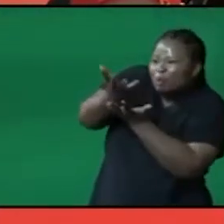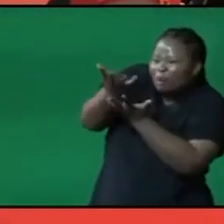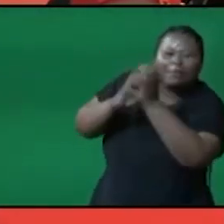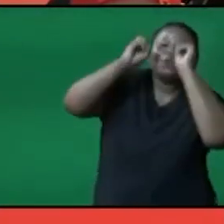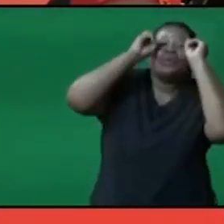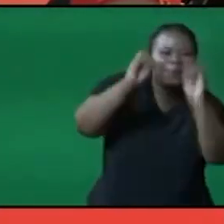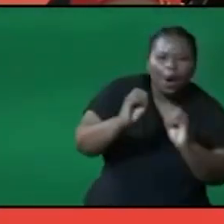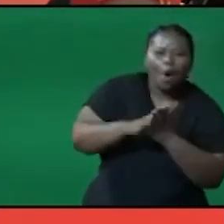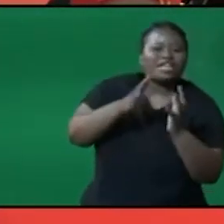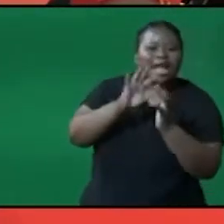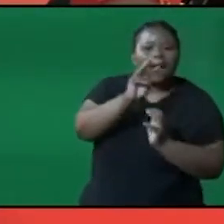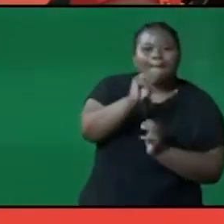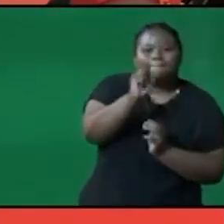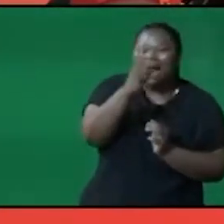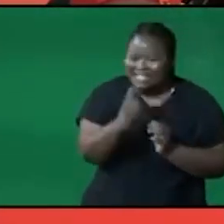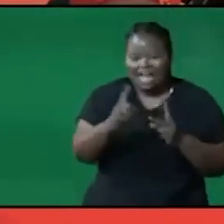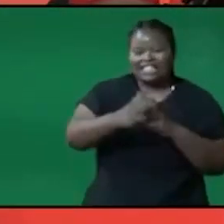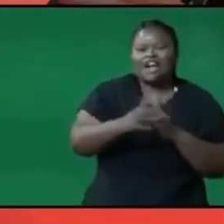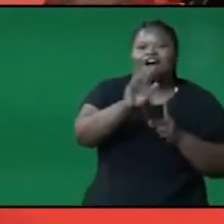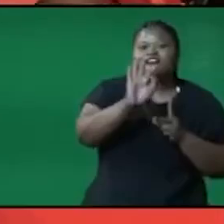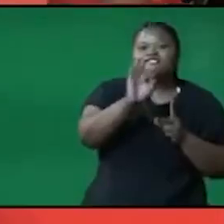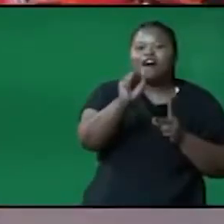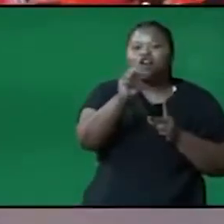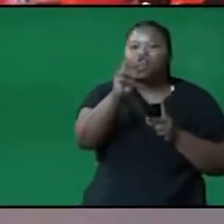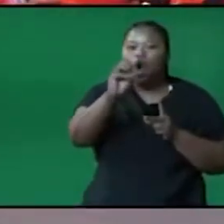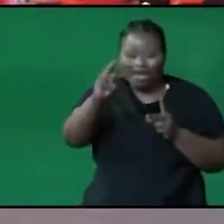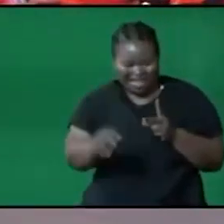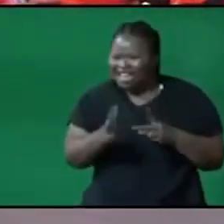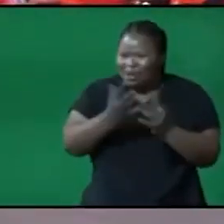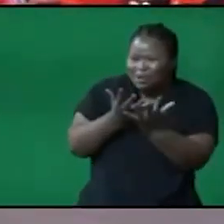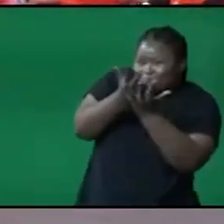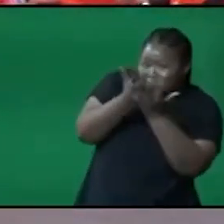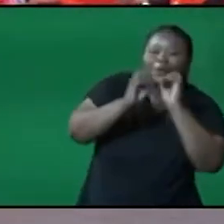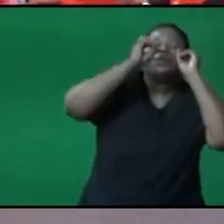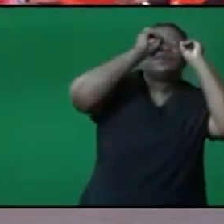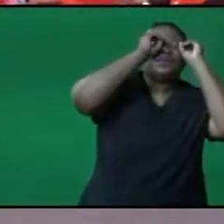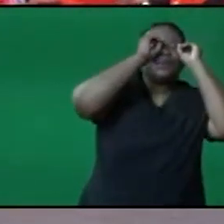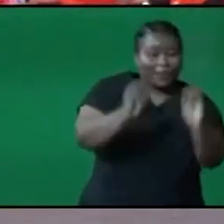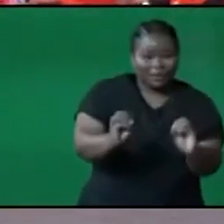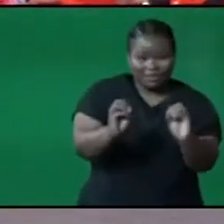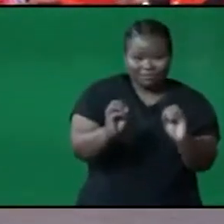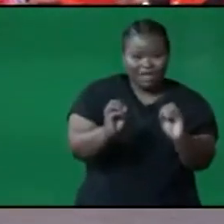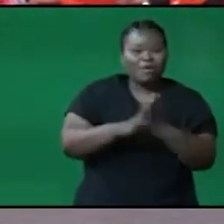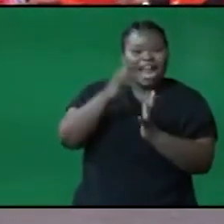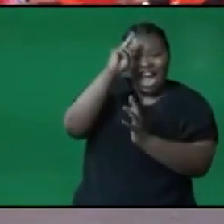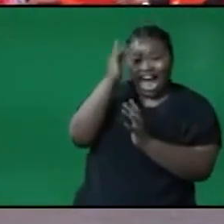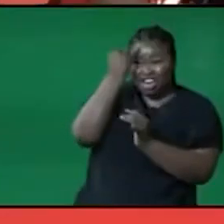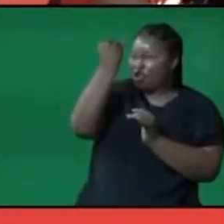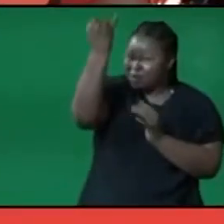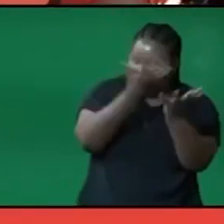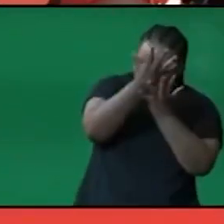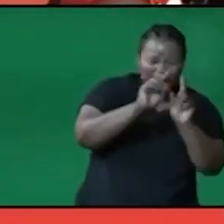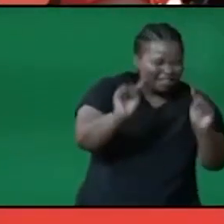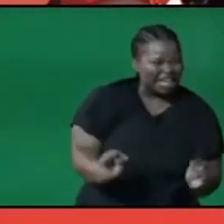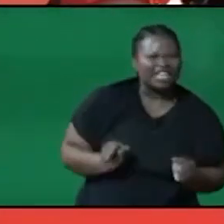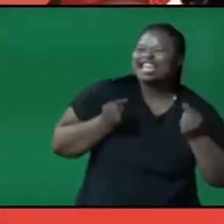Marx, Lenin, and Fanon. They've got no capacity to engage in any ideological engagement.